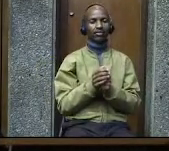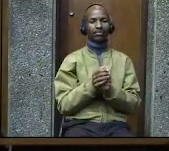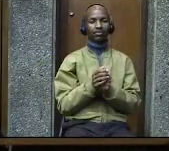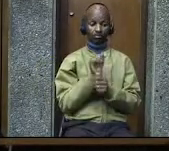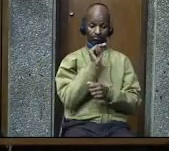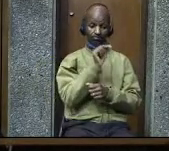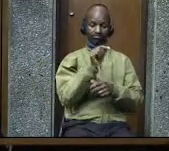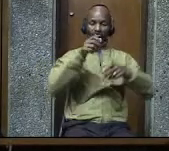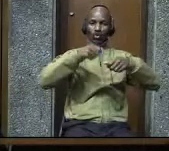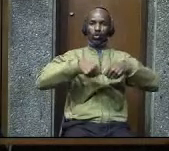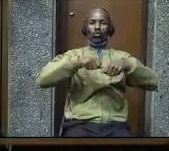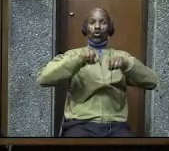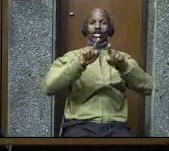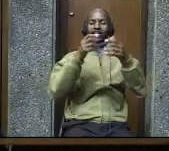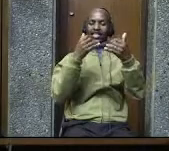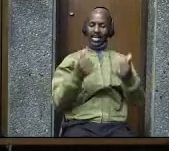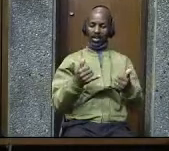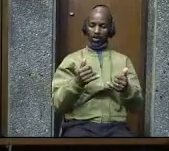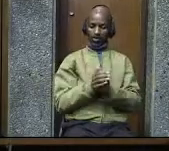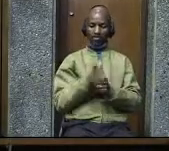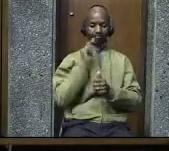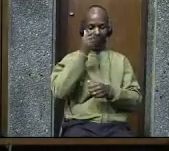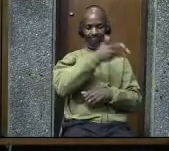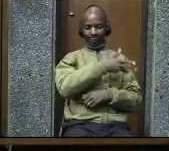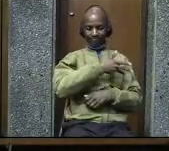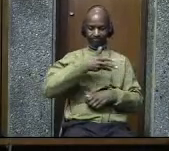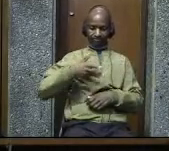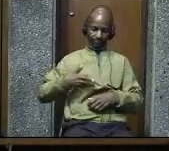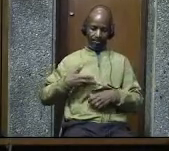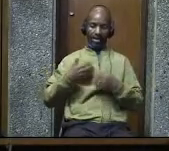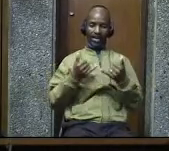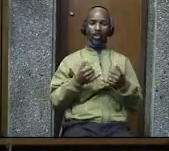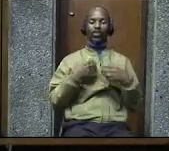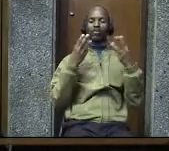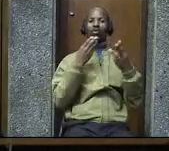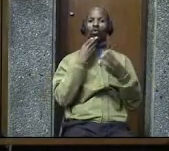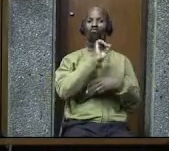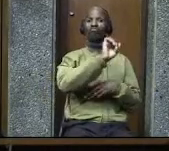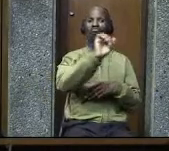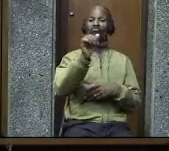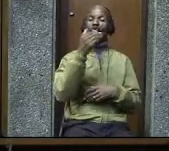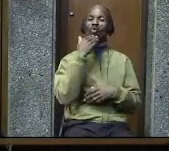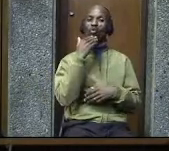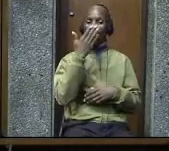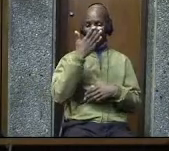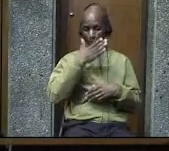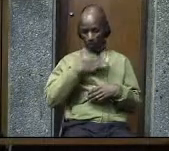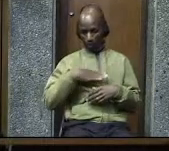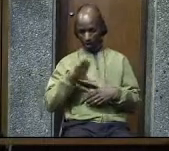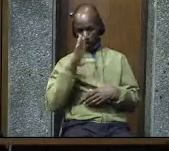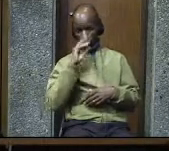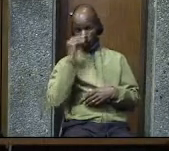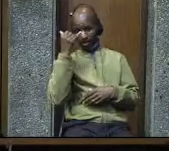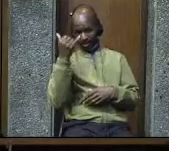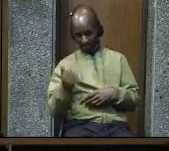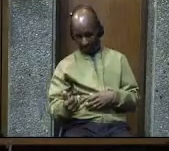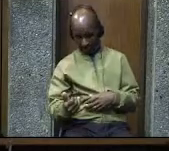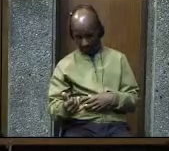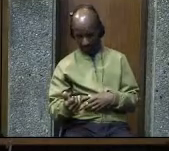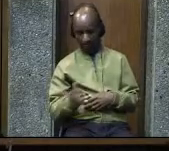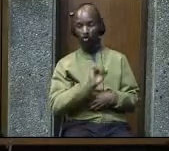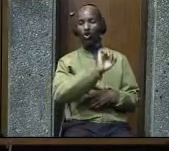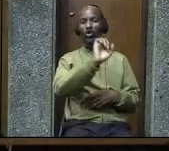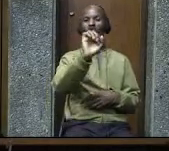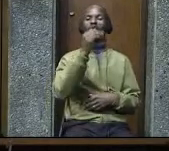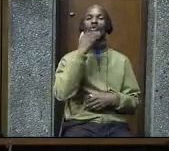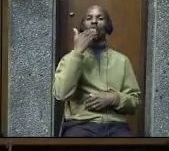This is an opportunity, ladies and gentlemen. Those of you who wants to speak, those of you